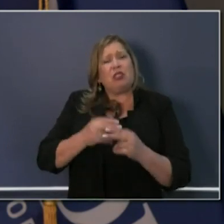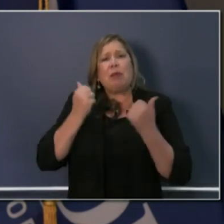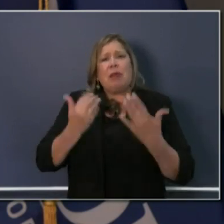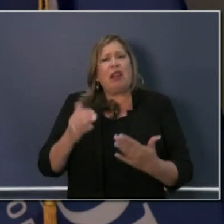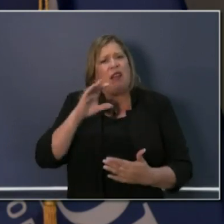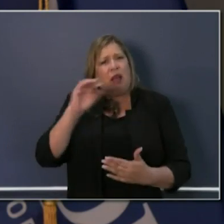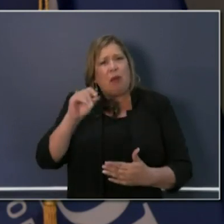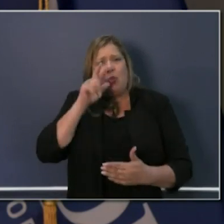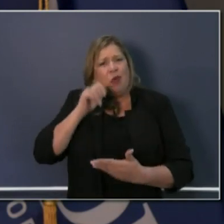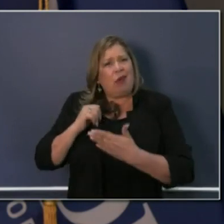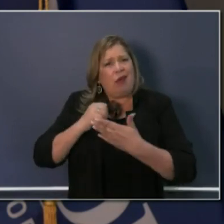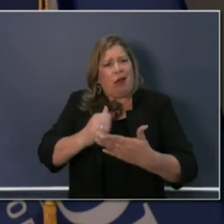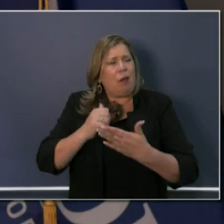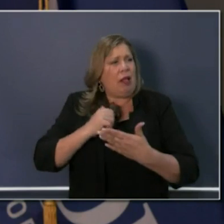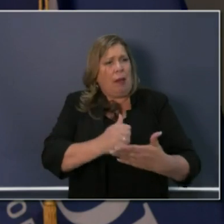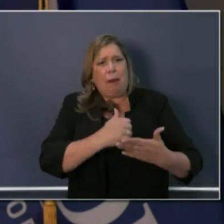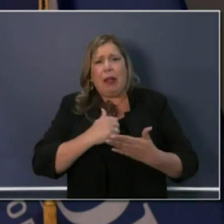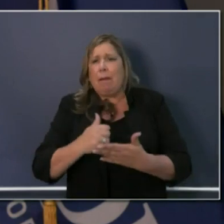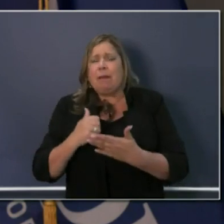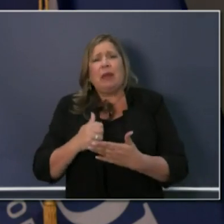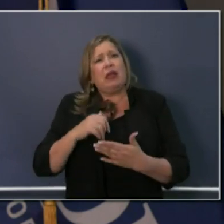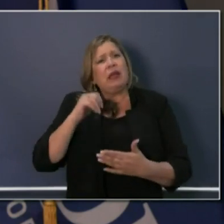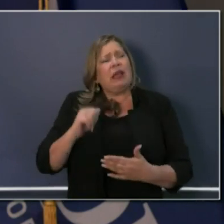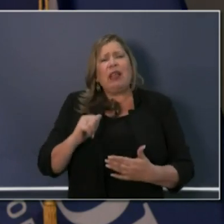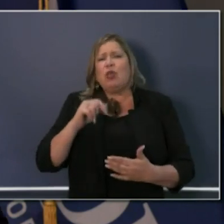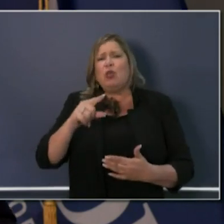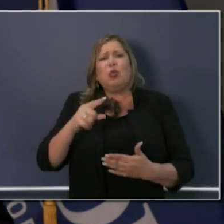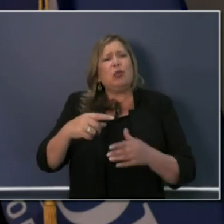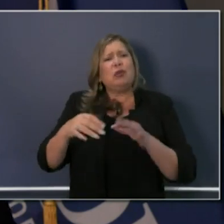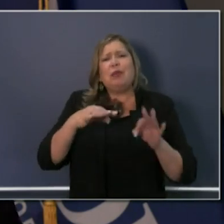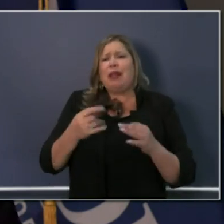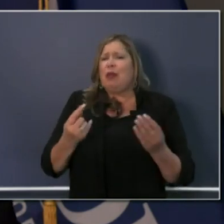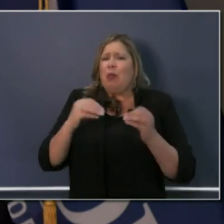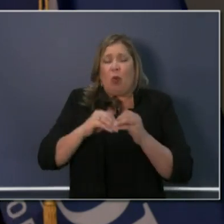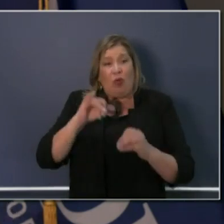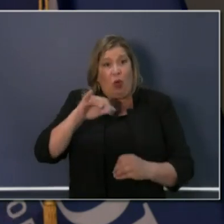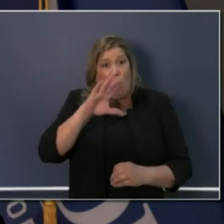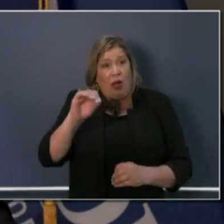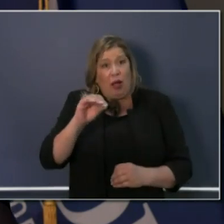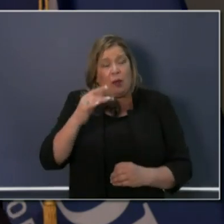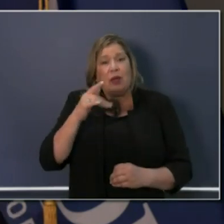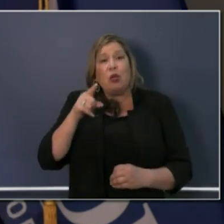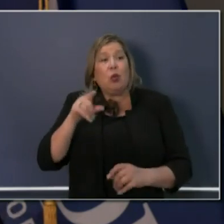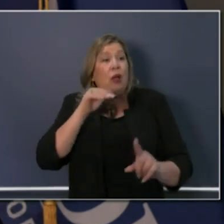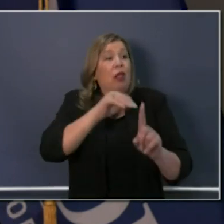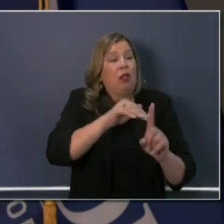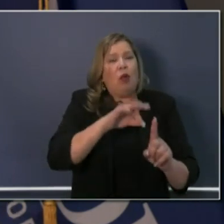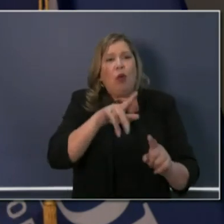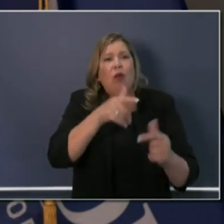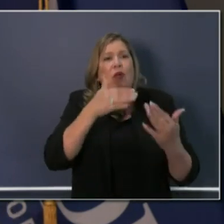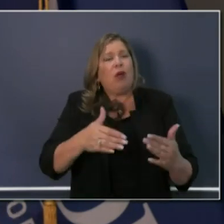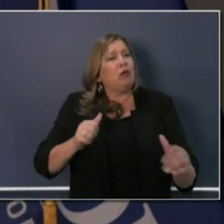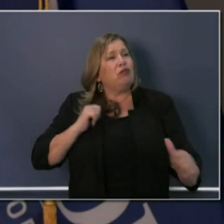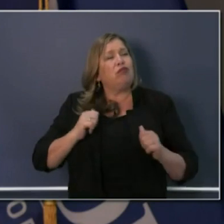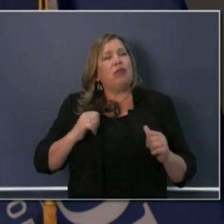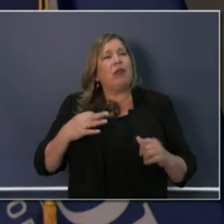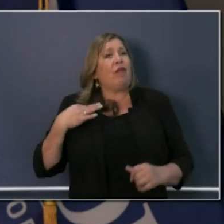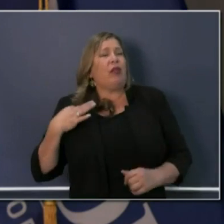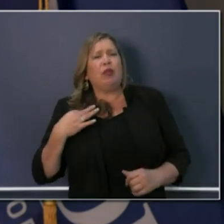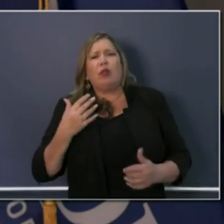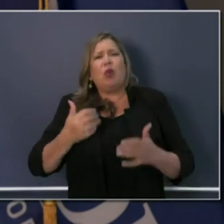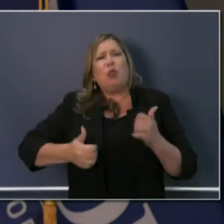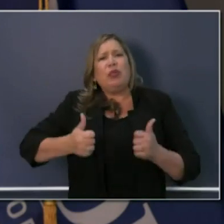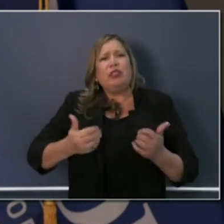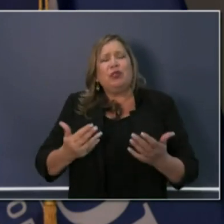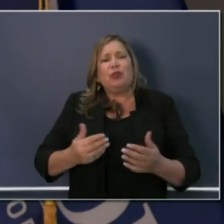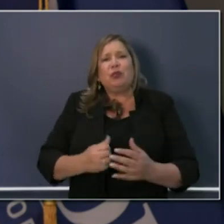of those companies and how that happened. Did you approach them? Did they approach you? Give us a sense of the backdrop. Let me give you a specific. I